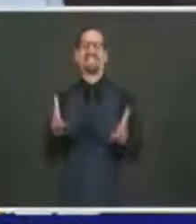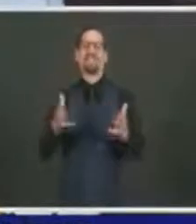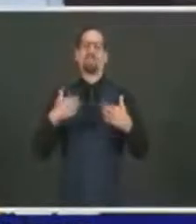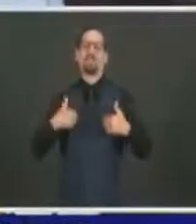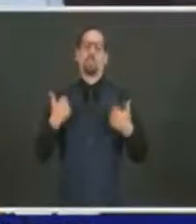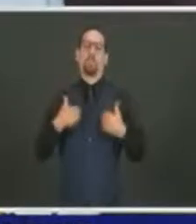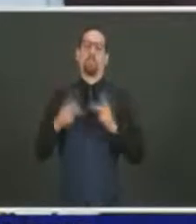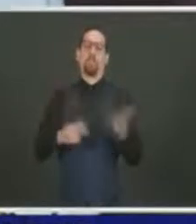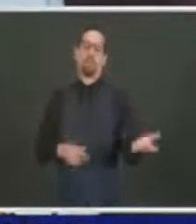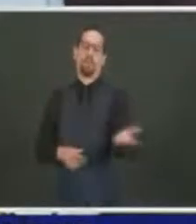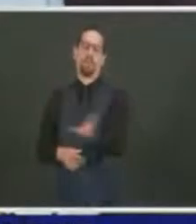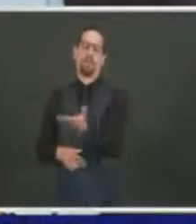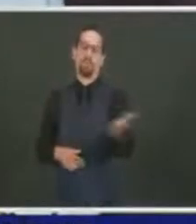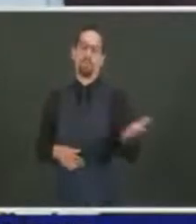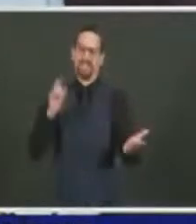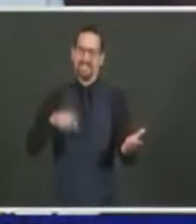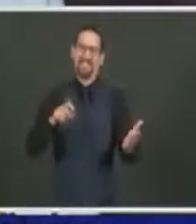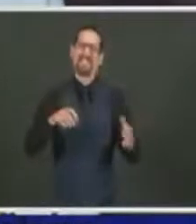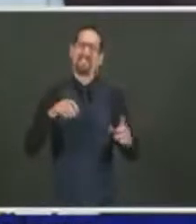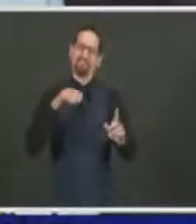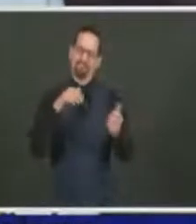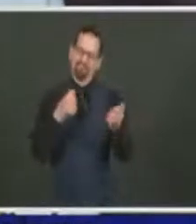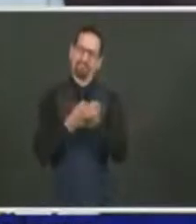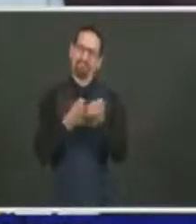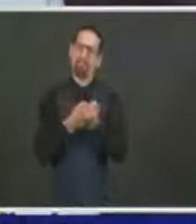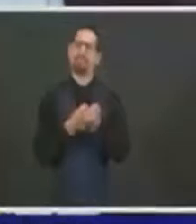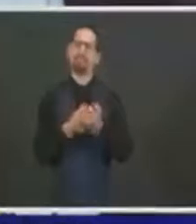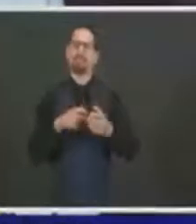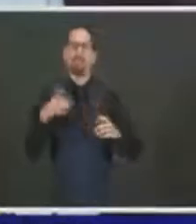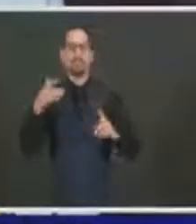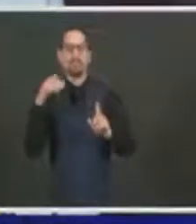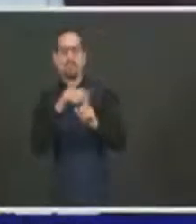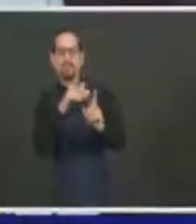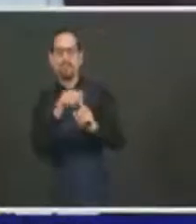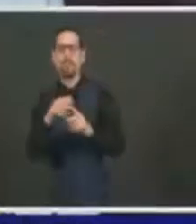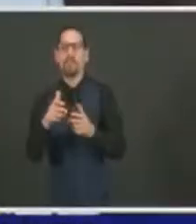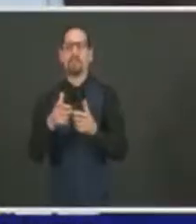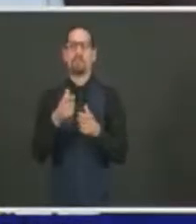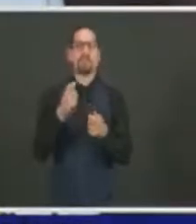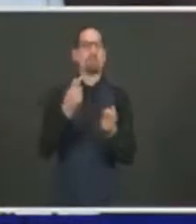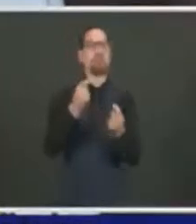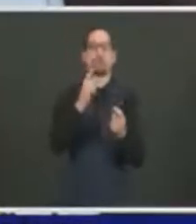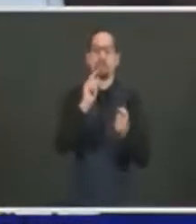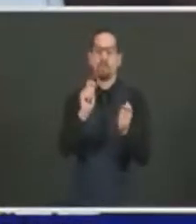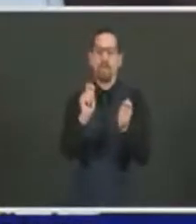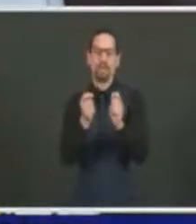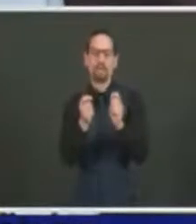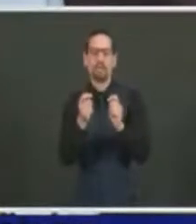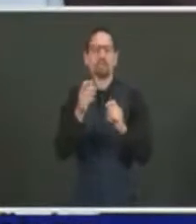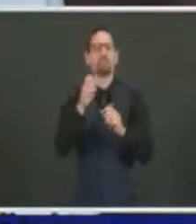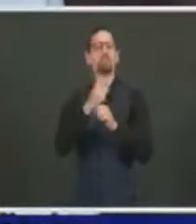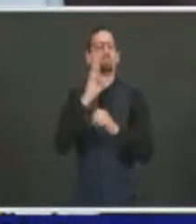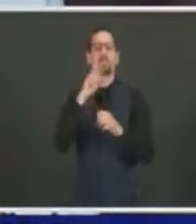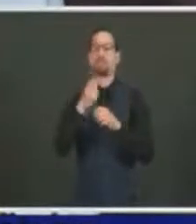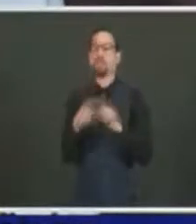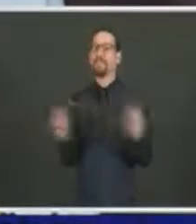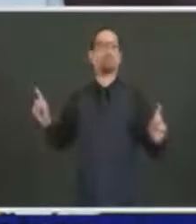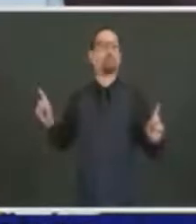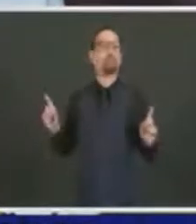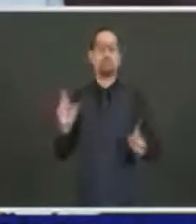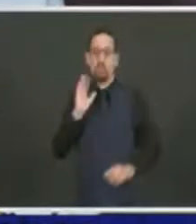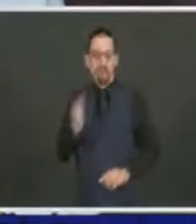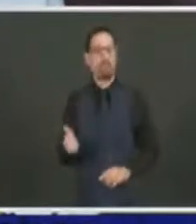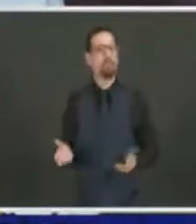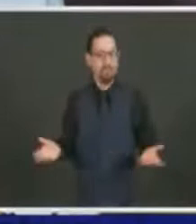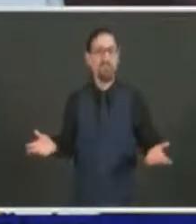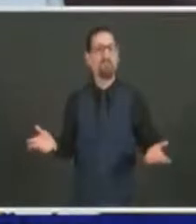make adjustments. These simple changes will make a difference. I also want to talk for